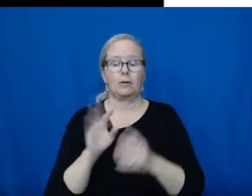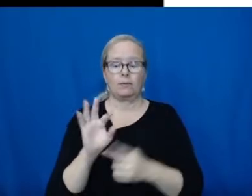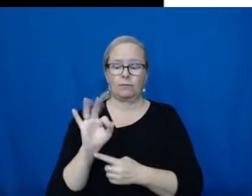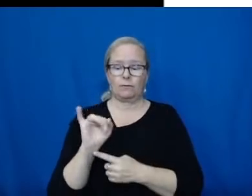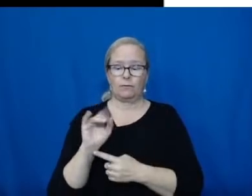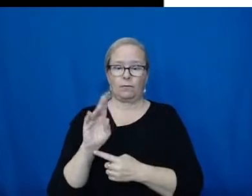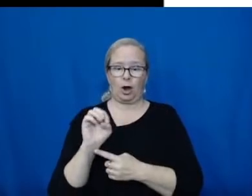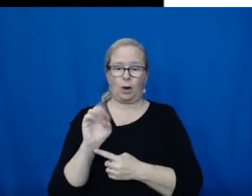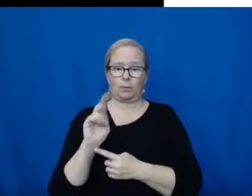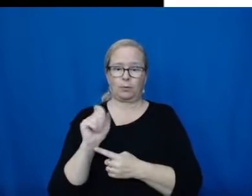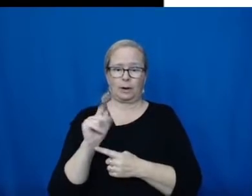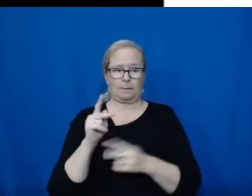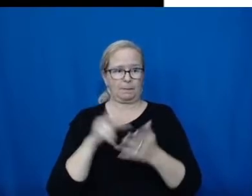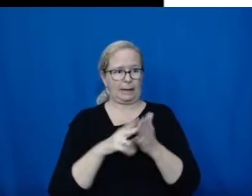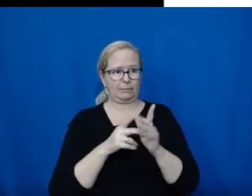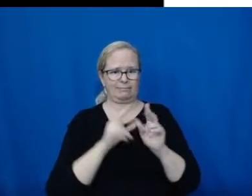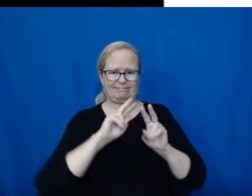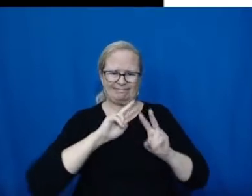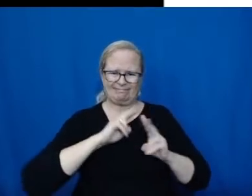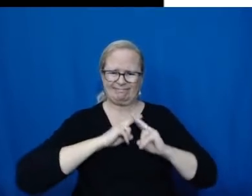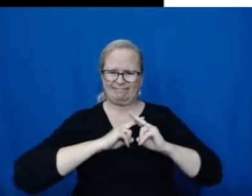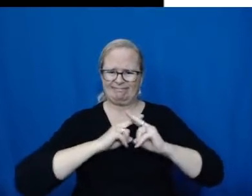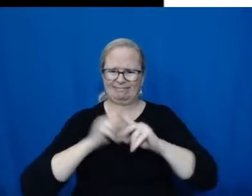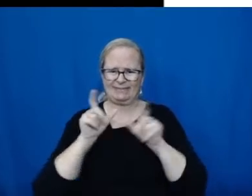down the spread than vaccines alone.